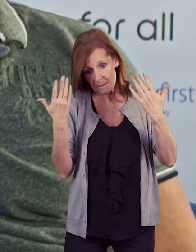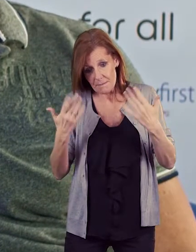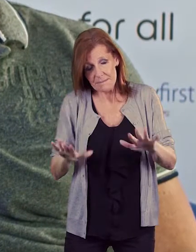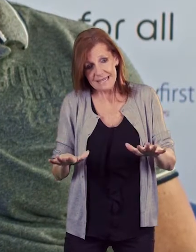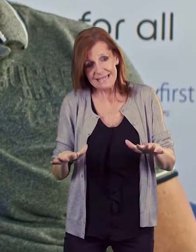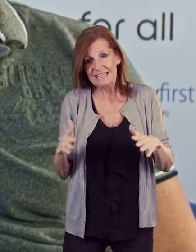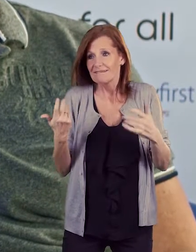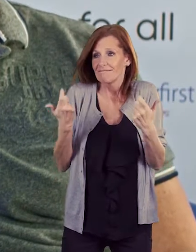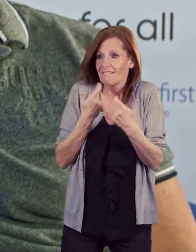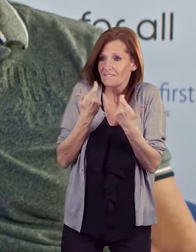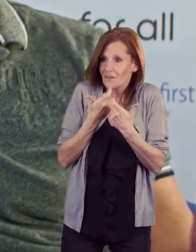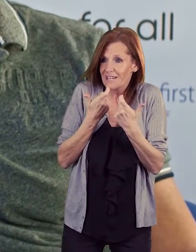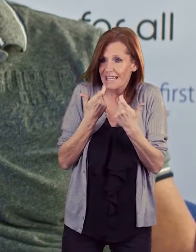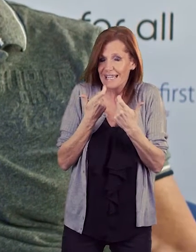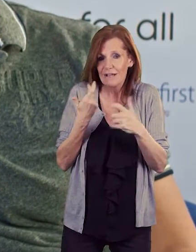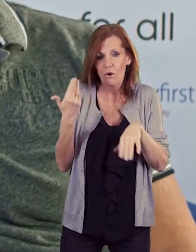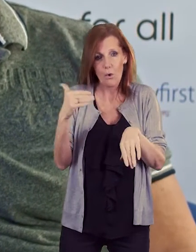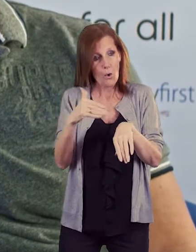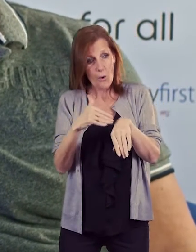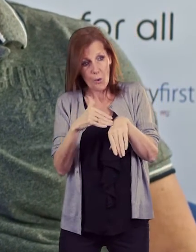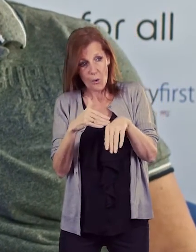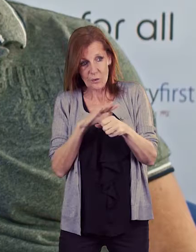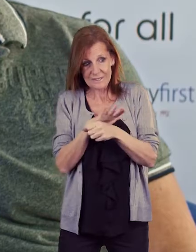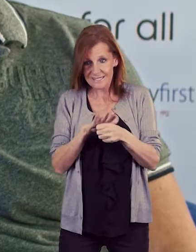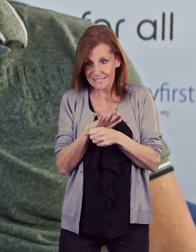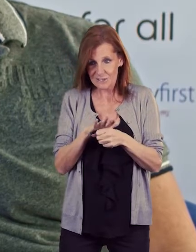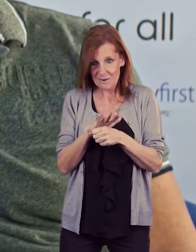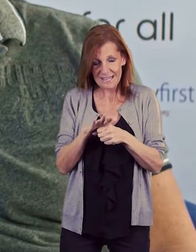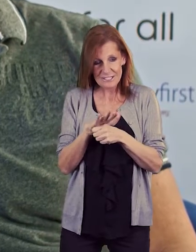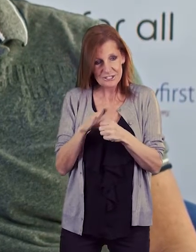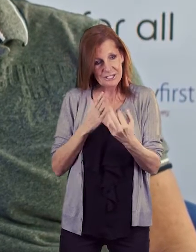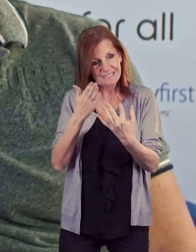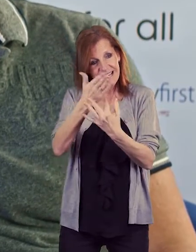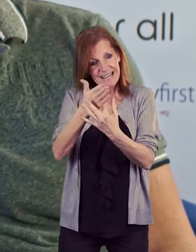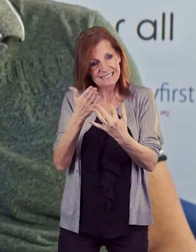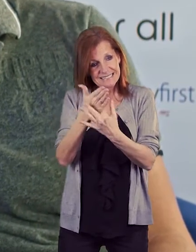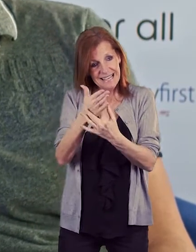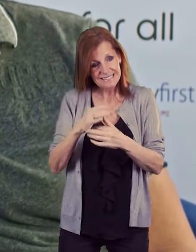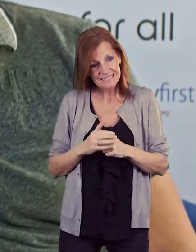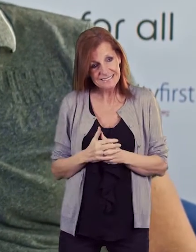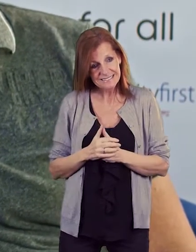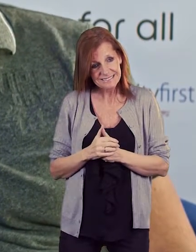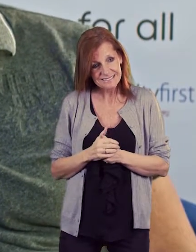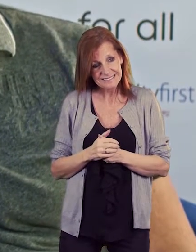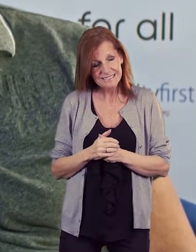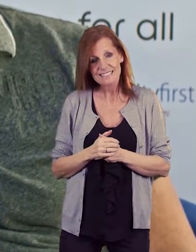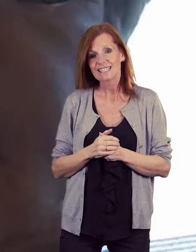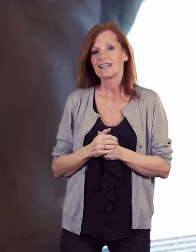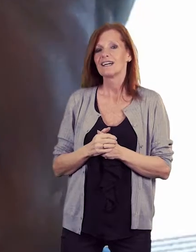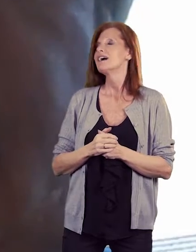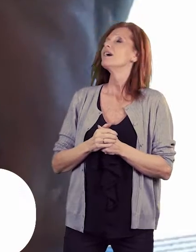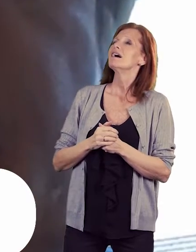you had any funny or awkward situations with accessibility with your disability?